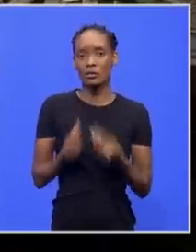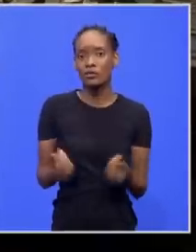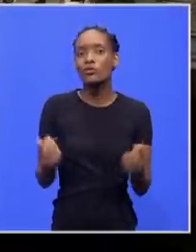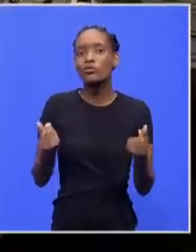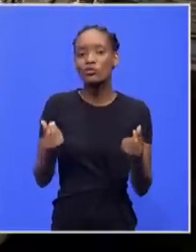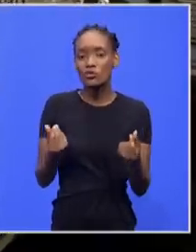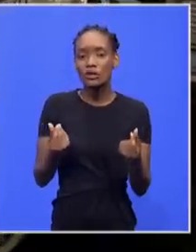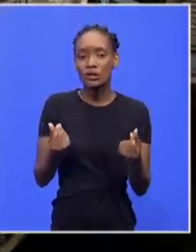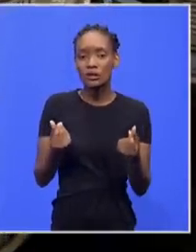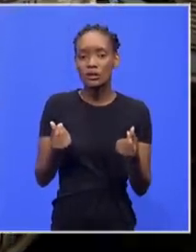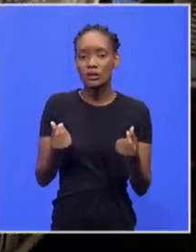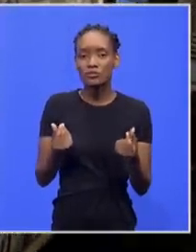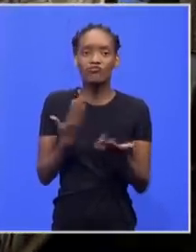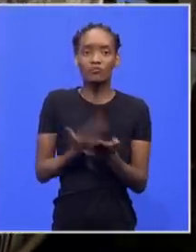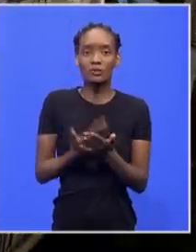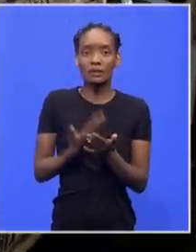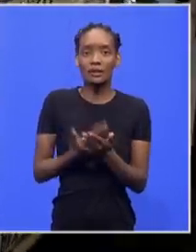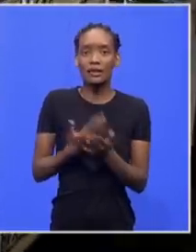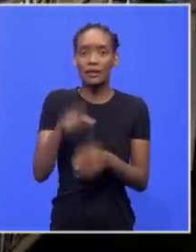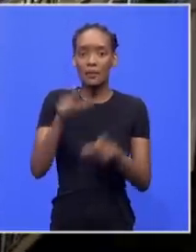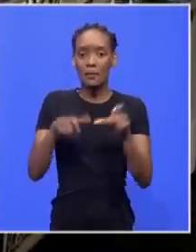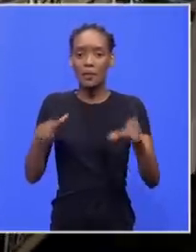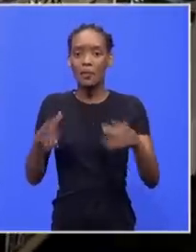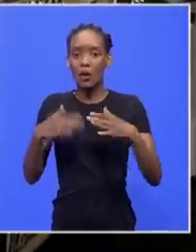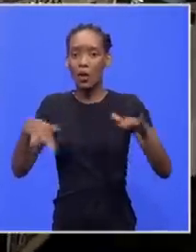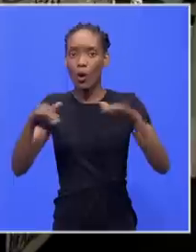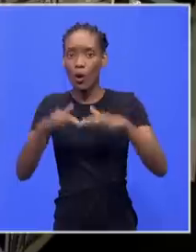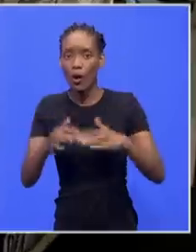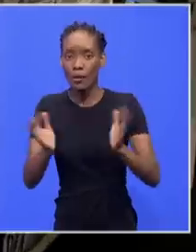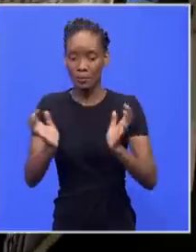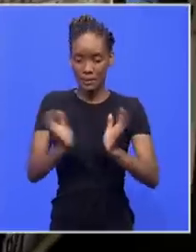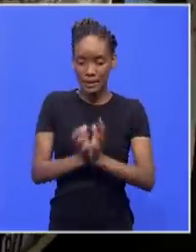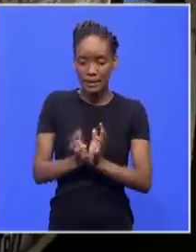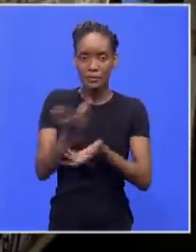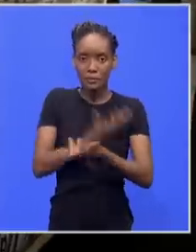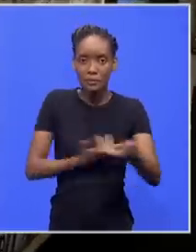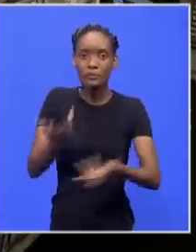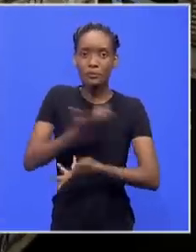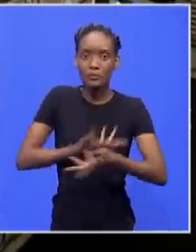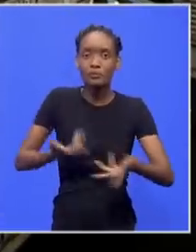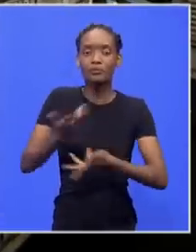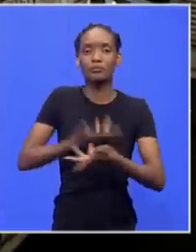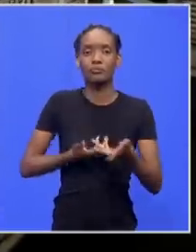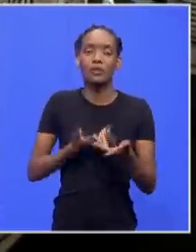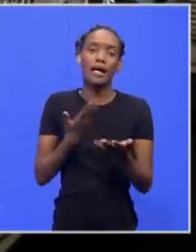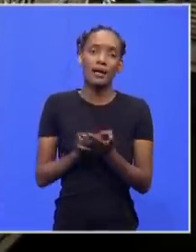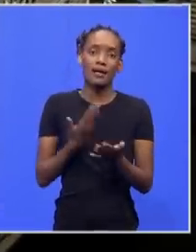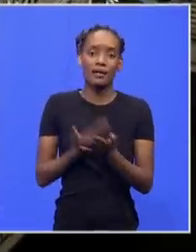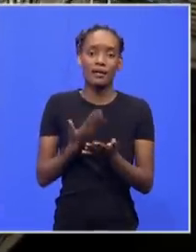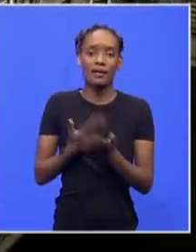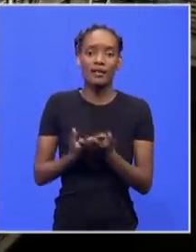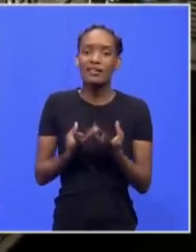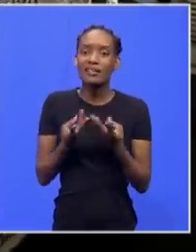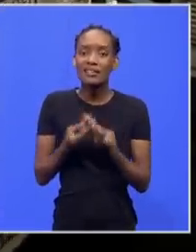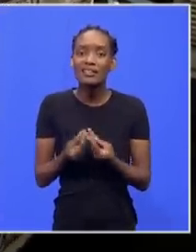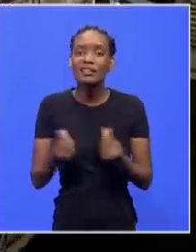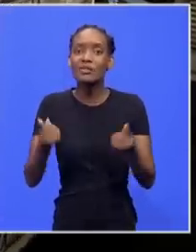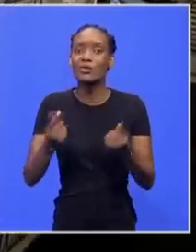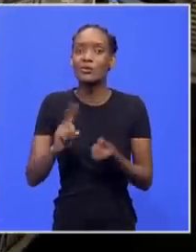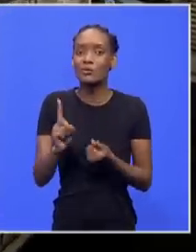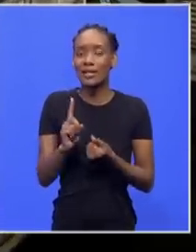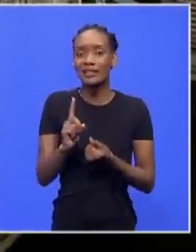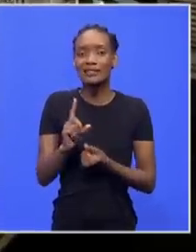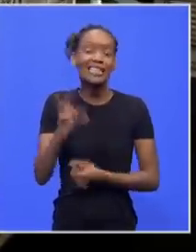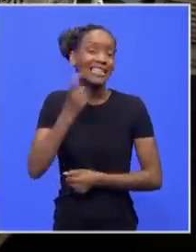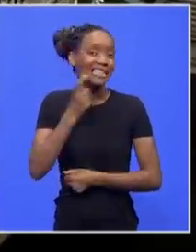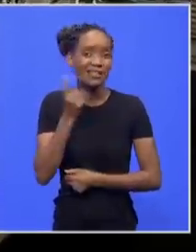pull people around the table that's better than what's happening here now. Exactly what the solution is, nobody says this is the easy thing